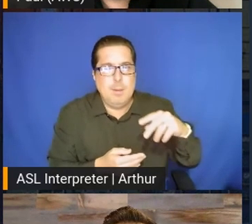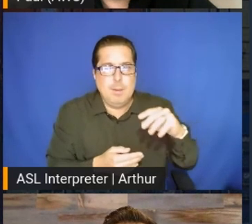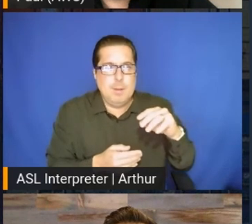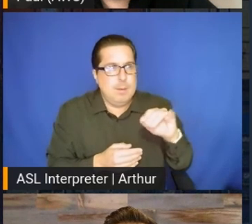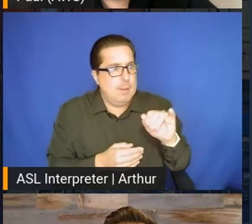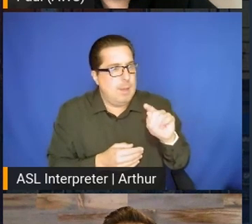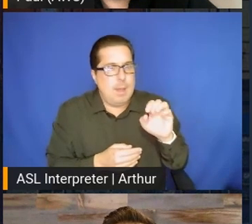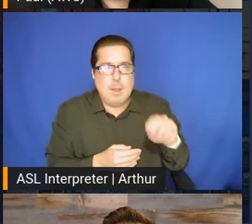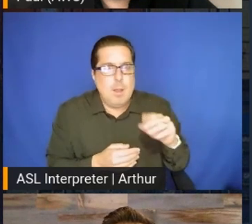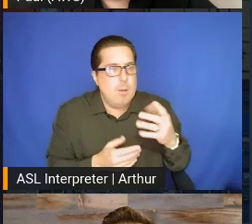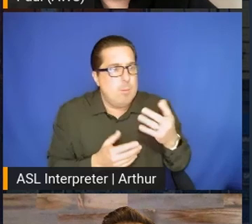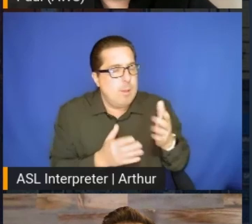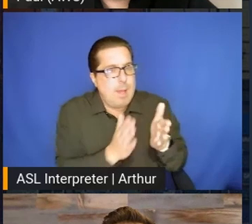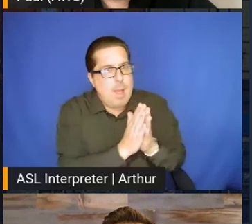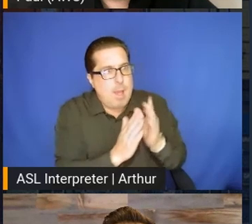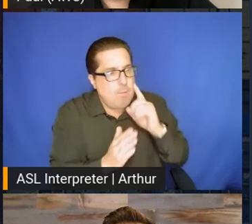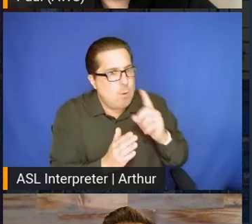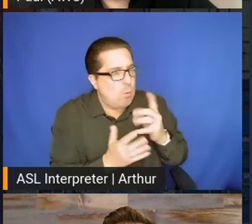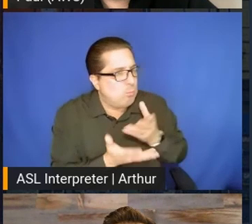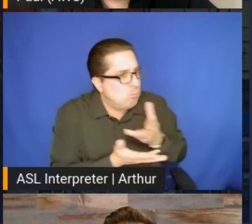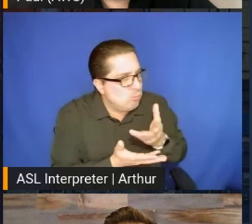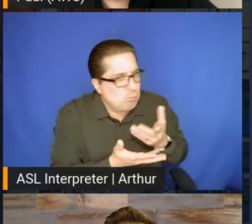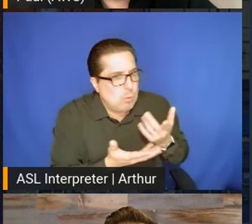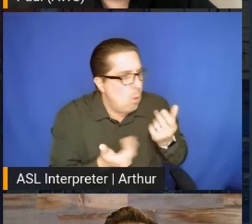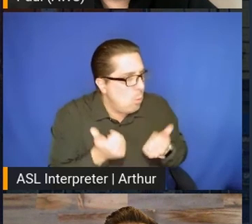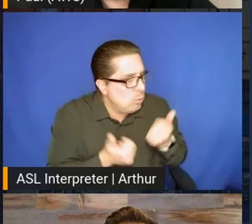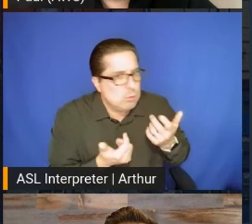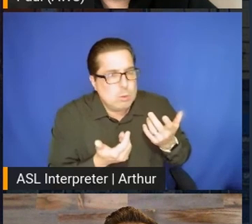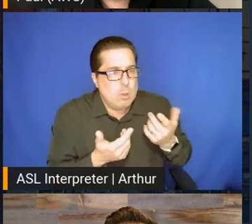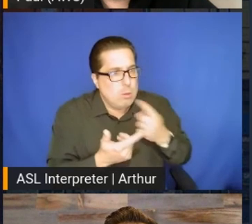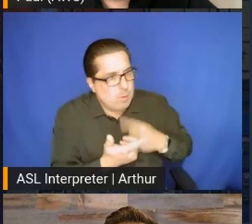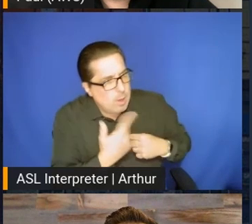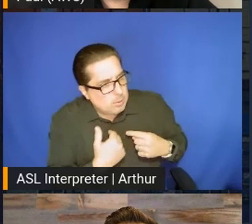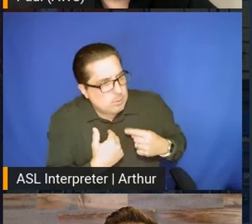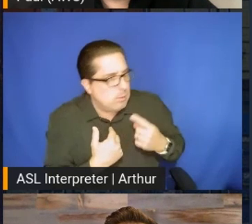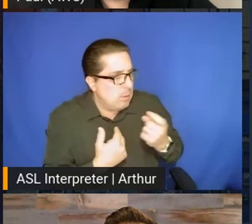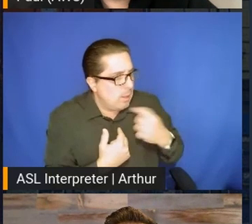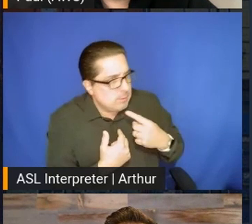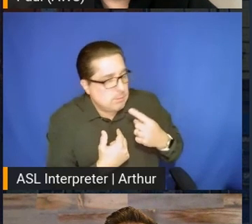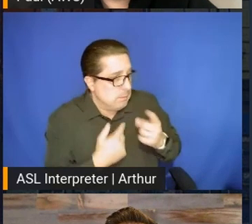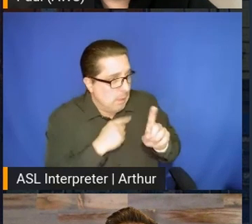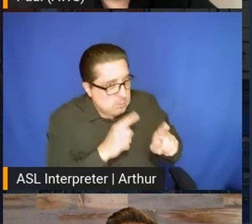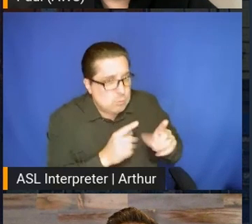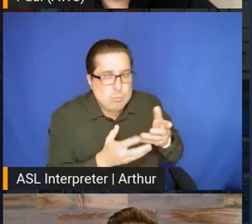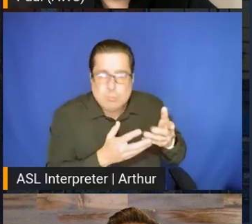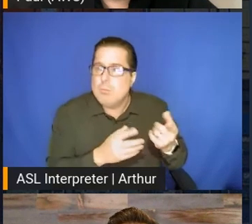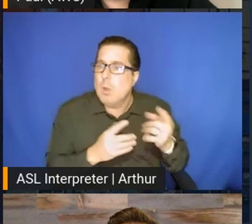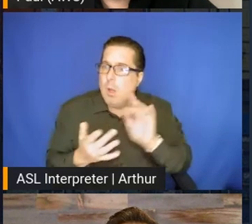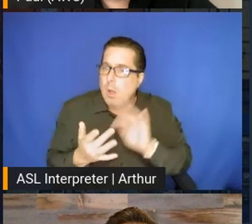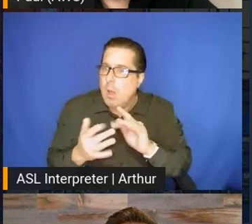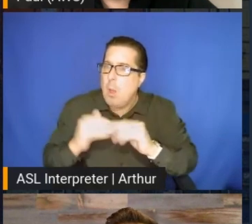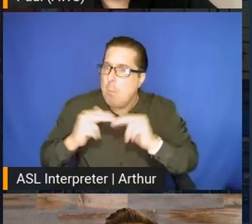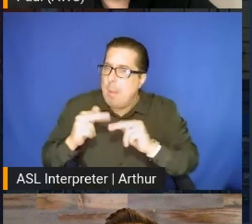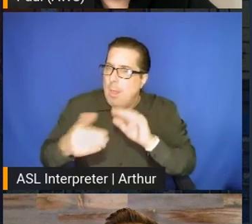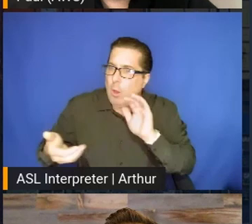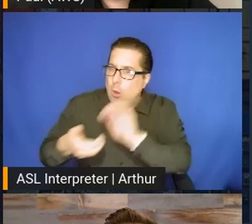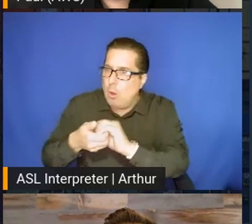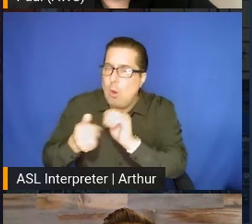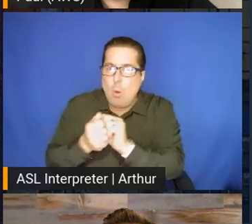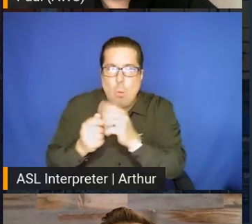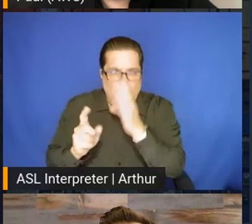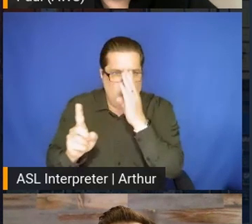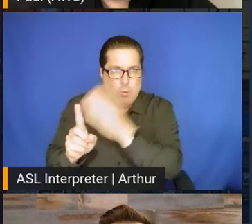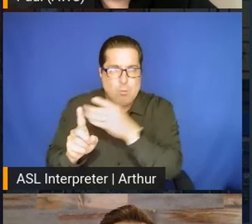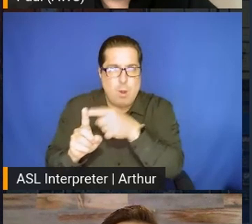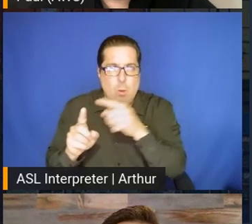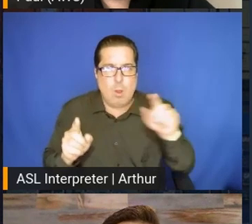ask for, and then we get in touch with the builders directly in the Zoom meeting. So a